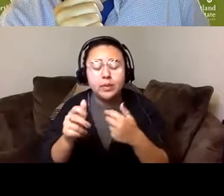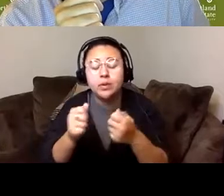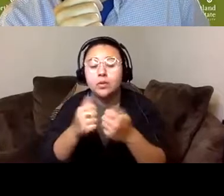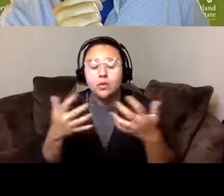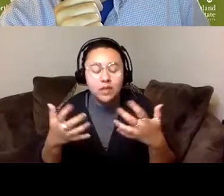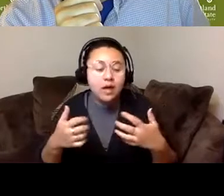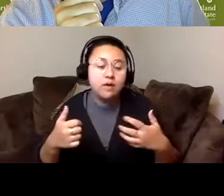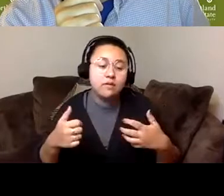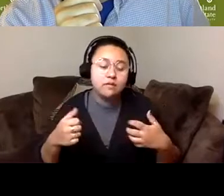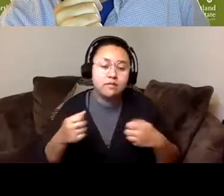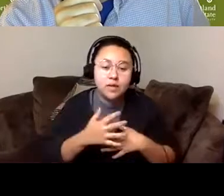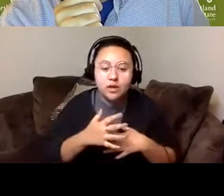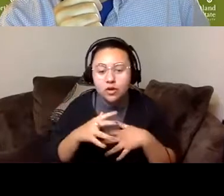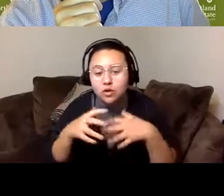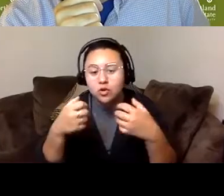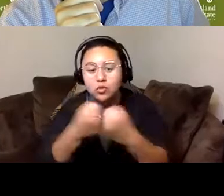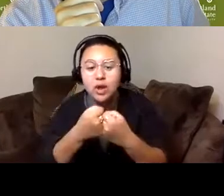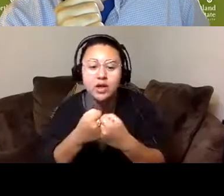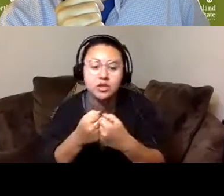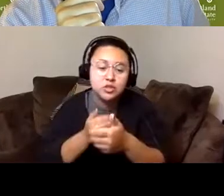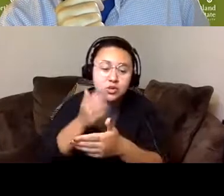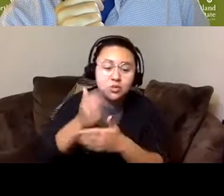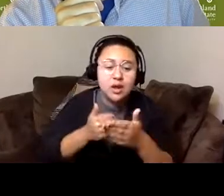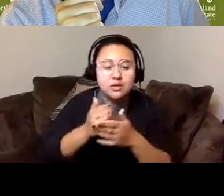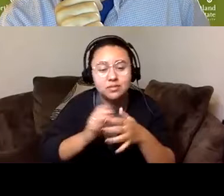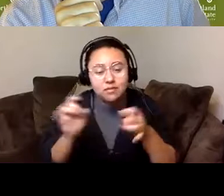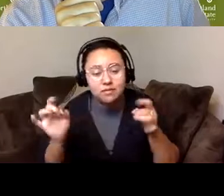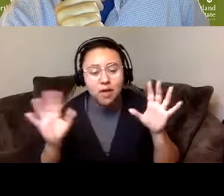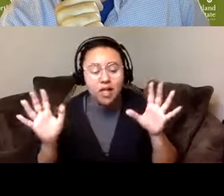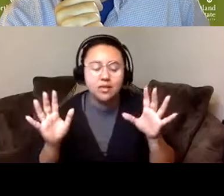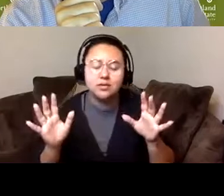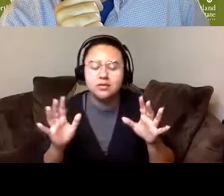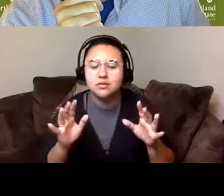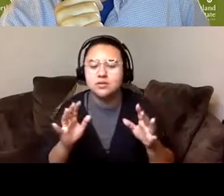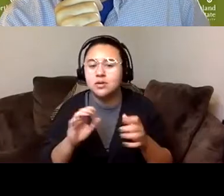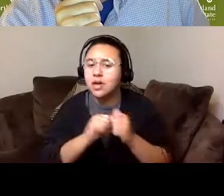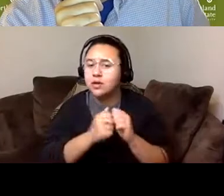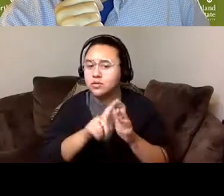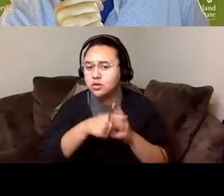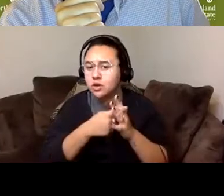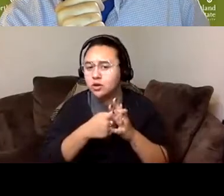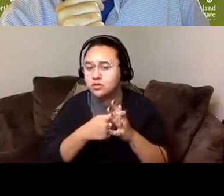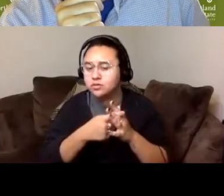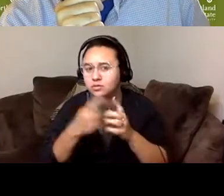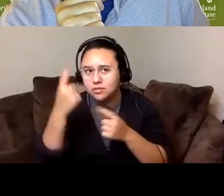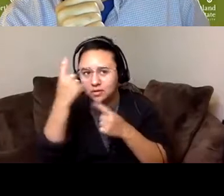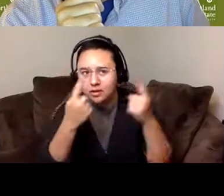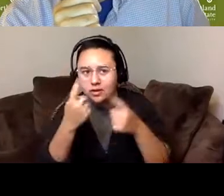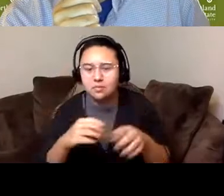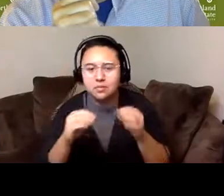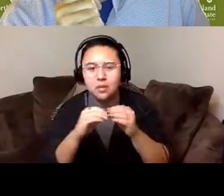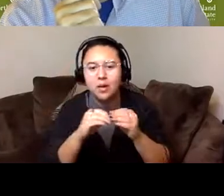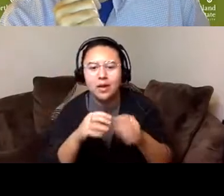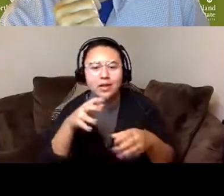fear of police violence. And I think that starts with us thinking much more inclusively about the design of